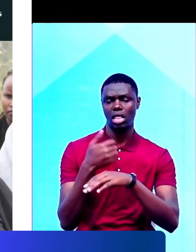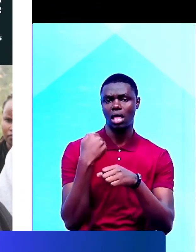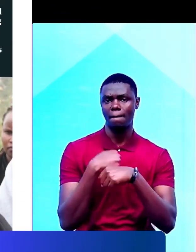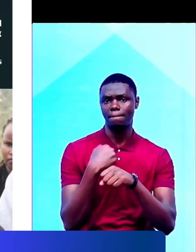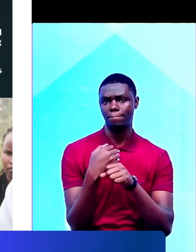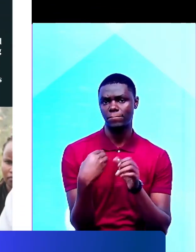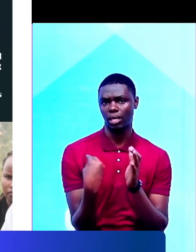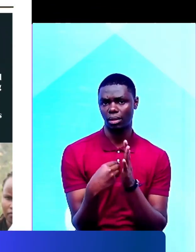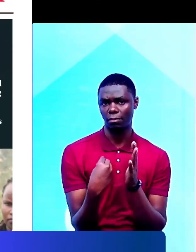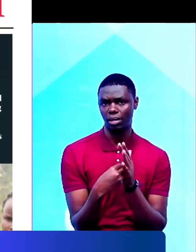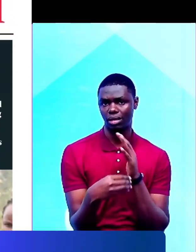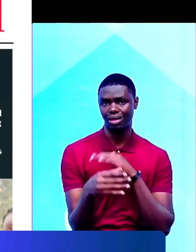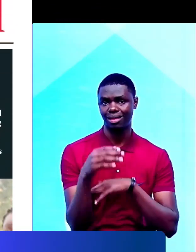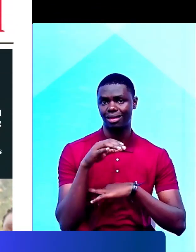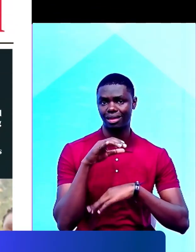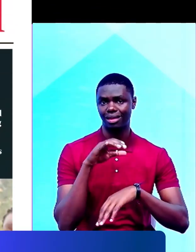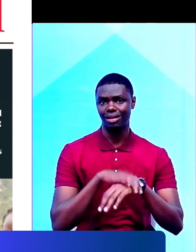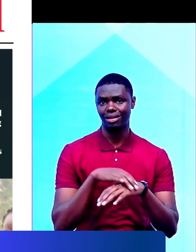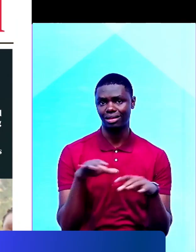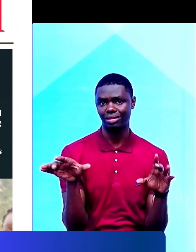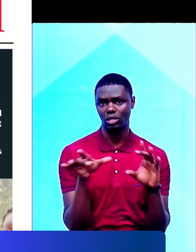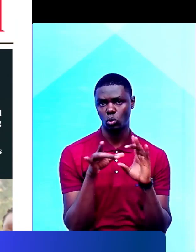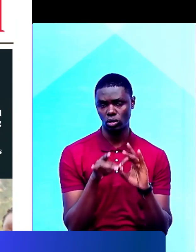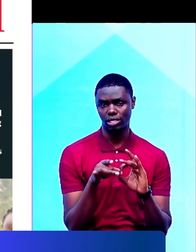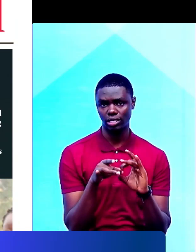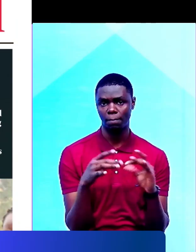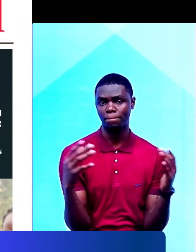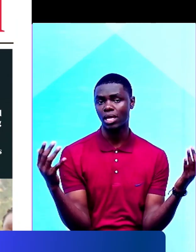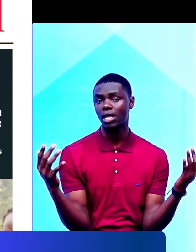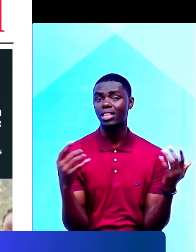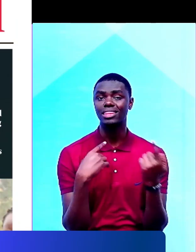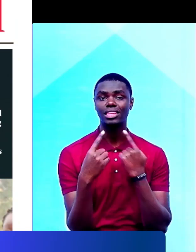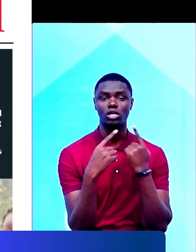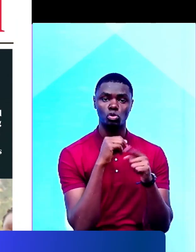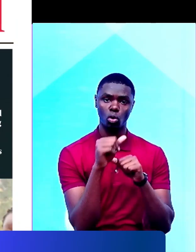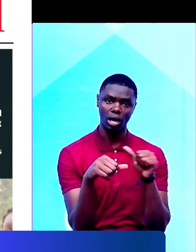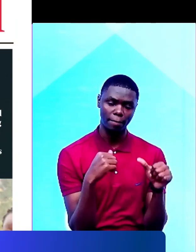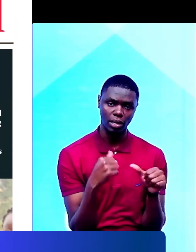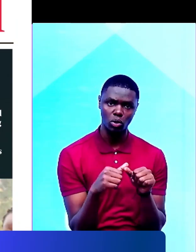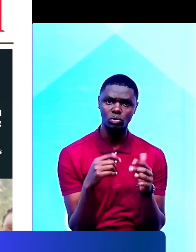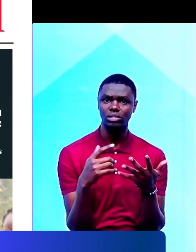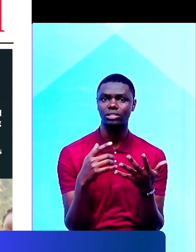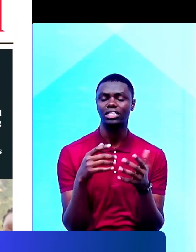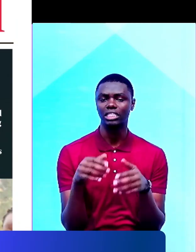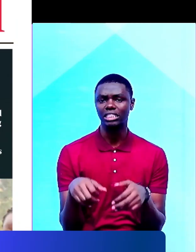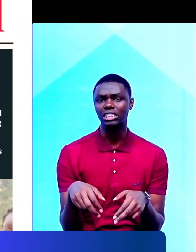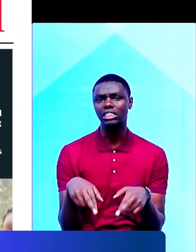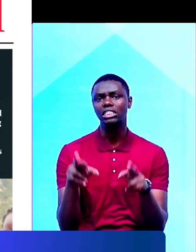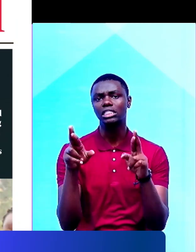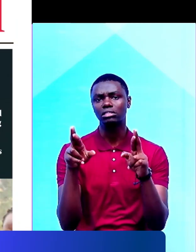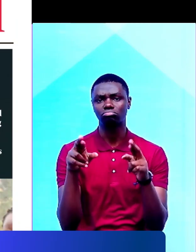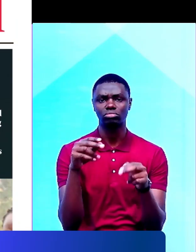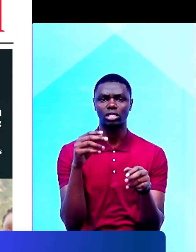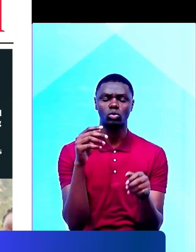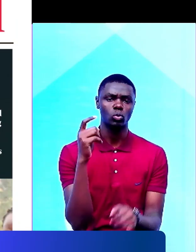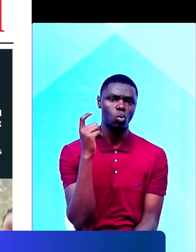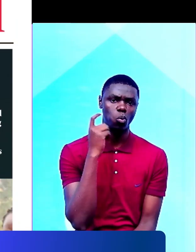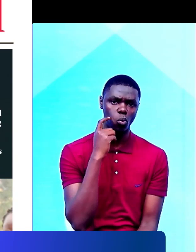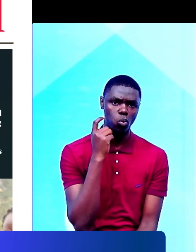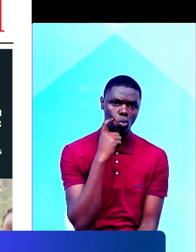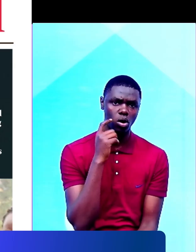money, and getting connected, where they talk of street vendors and kiosks